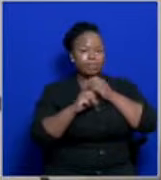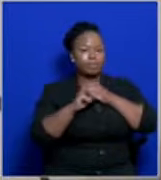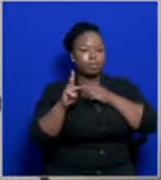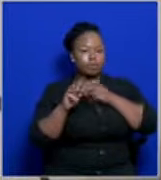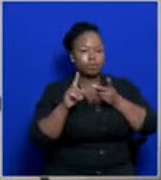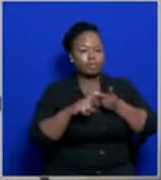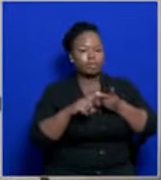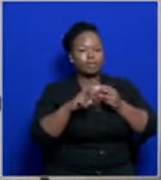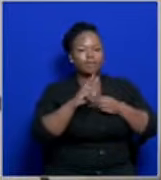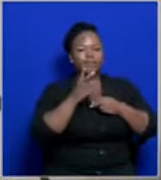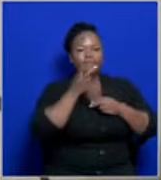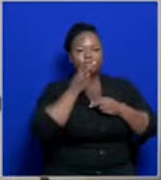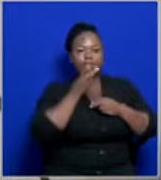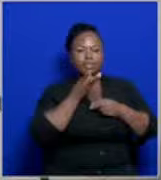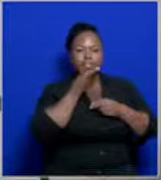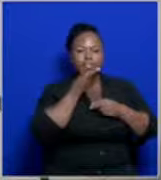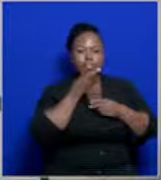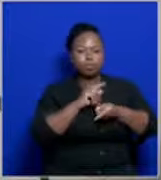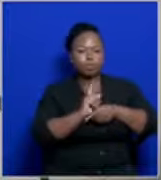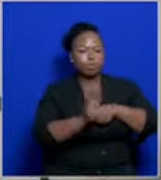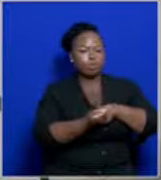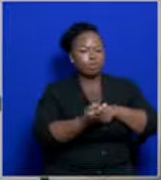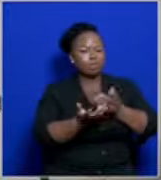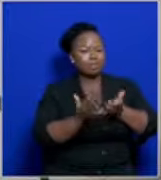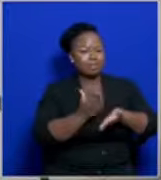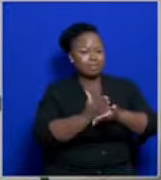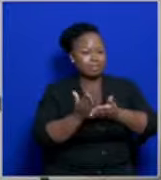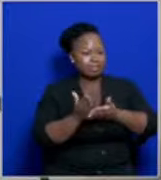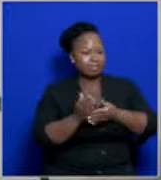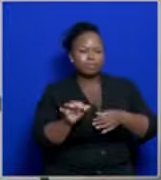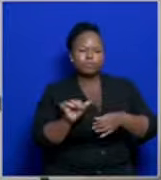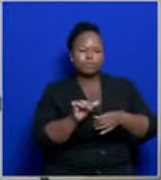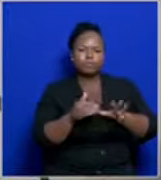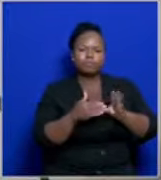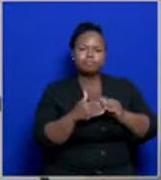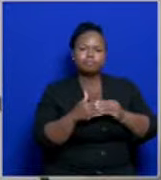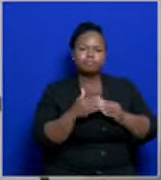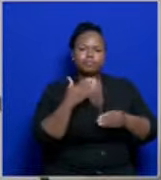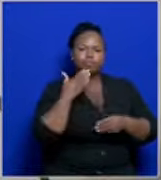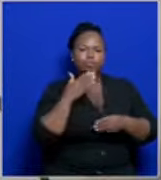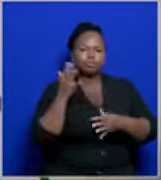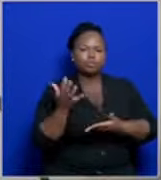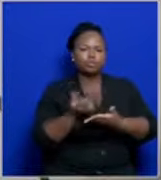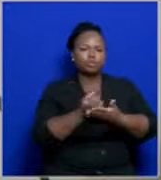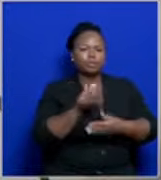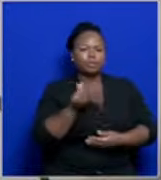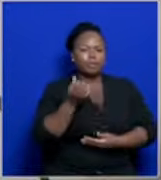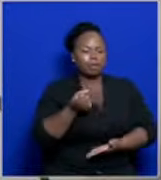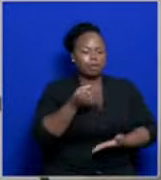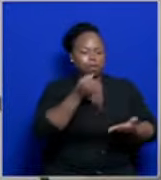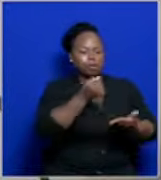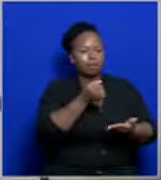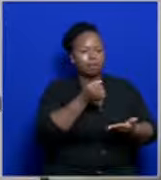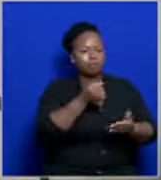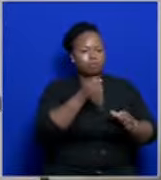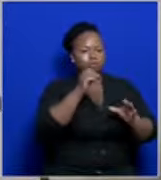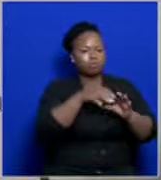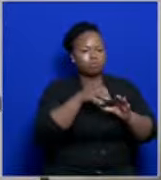them. Which members took the money and placed it inside a bag, and in which vehicle did they leave the